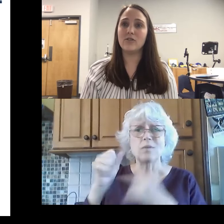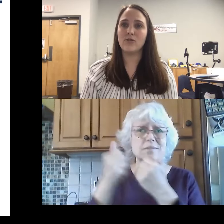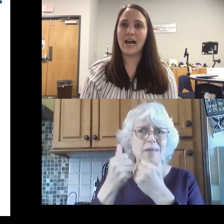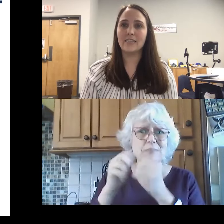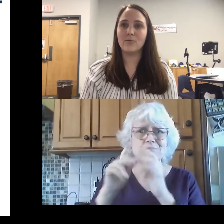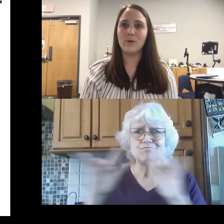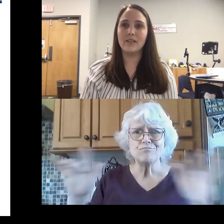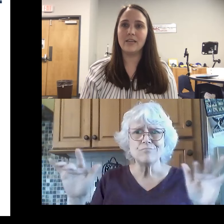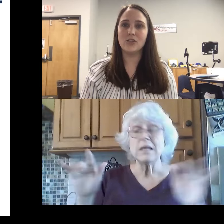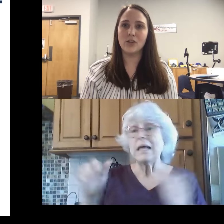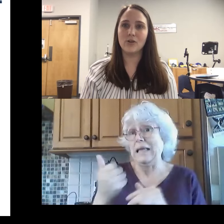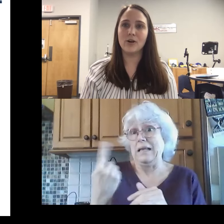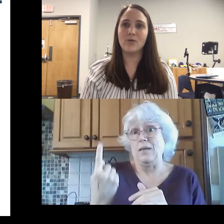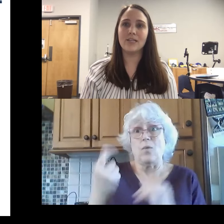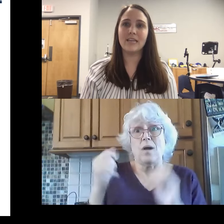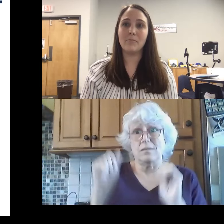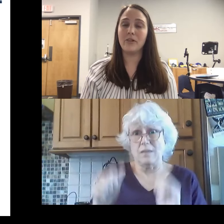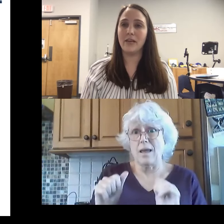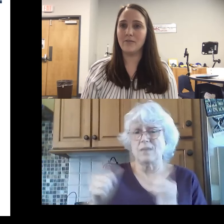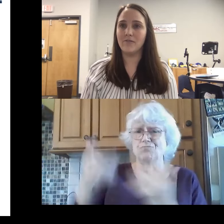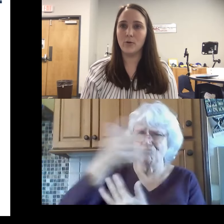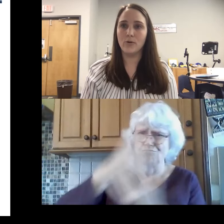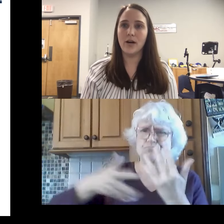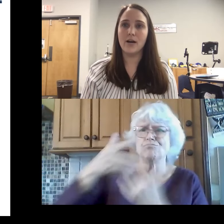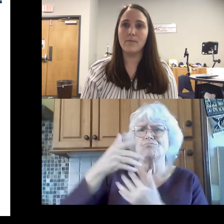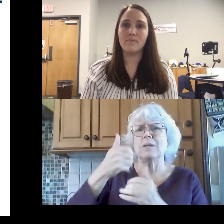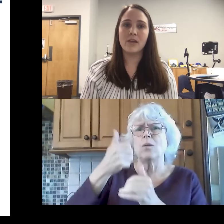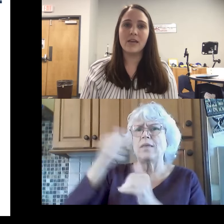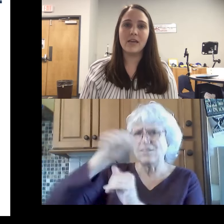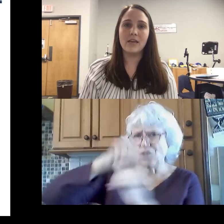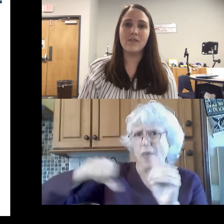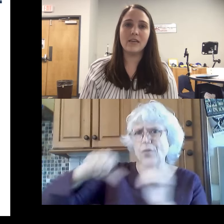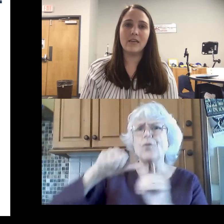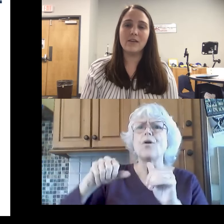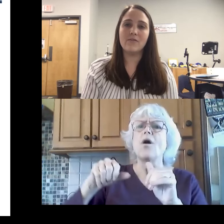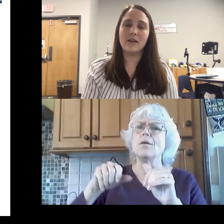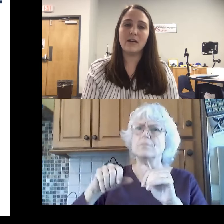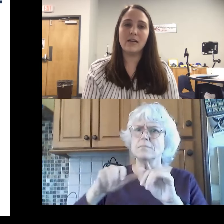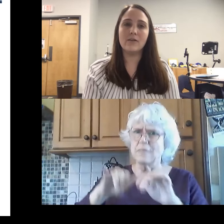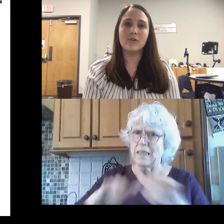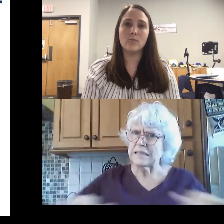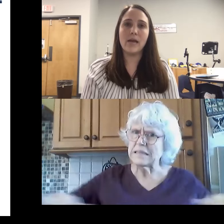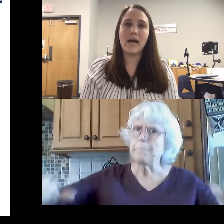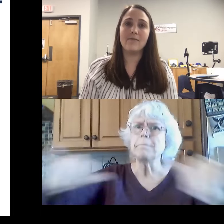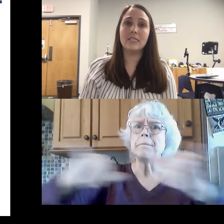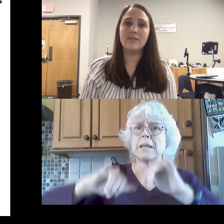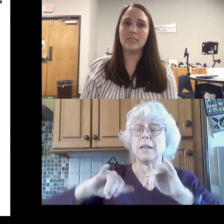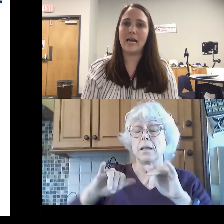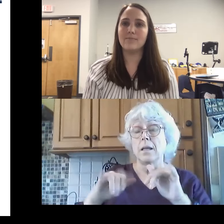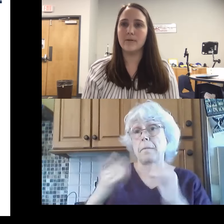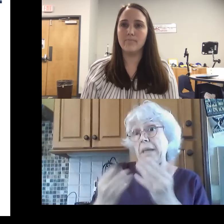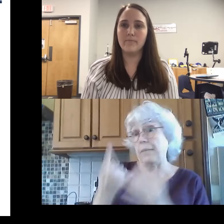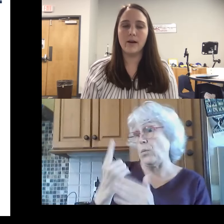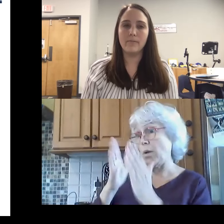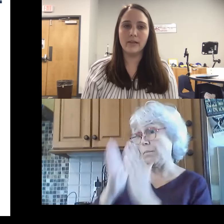can interact with each other on the same playing field. Even if individual may have a different